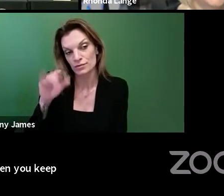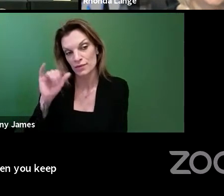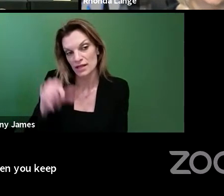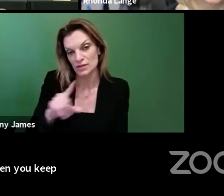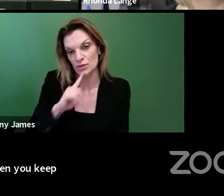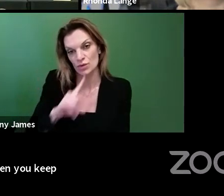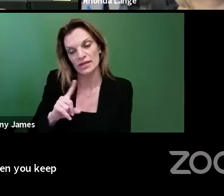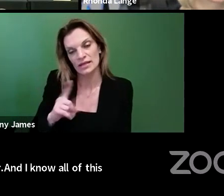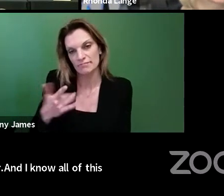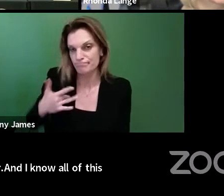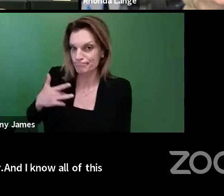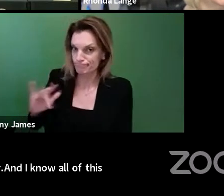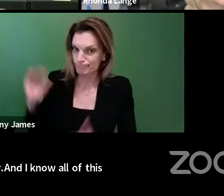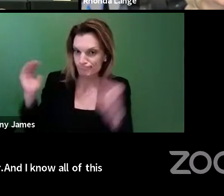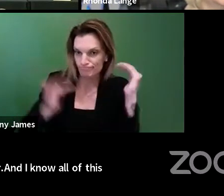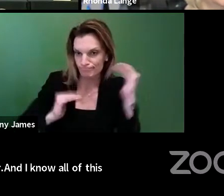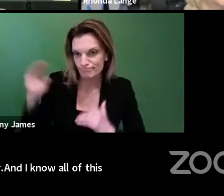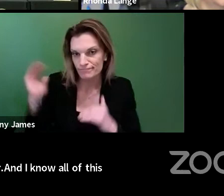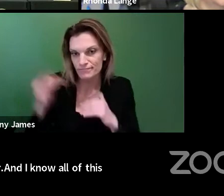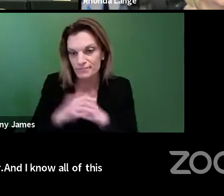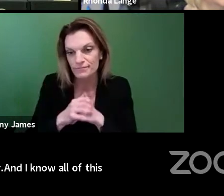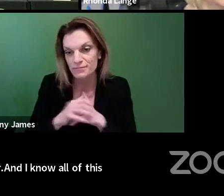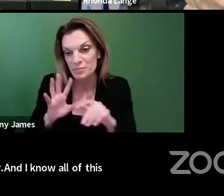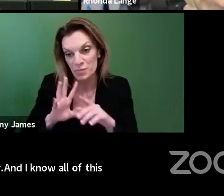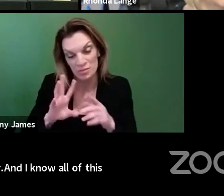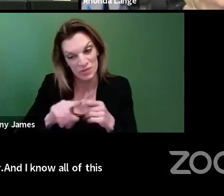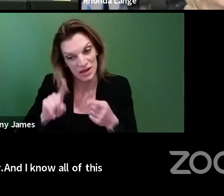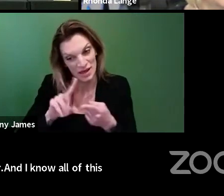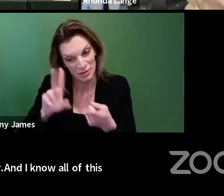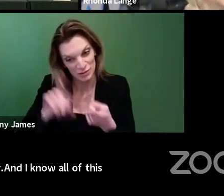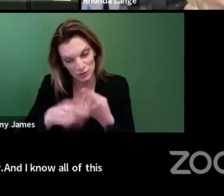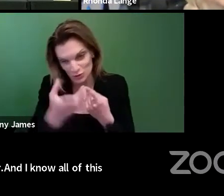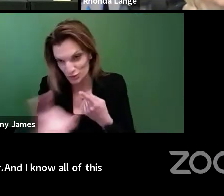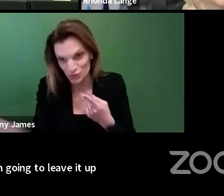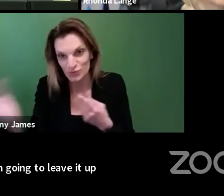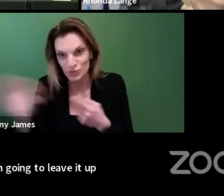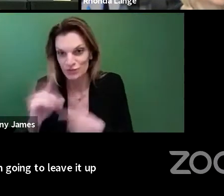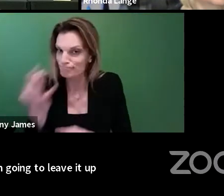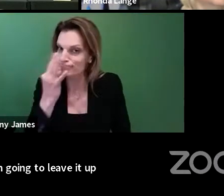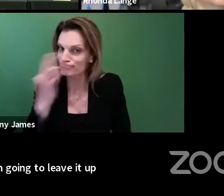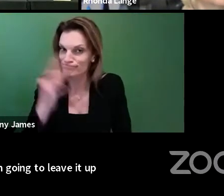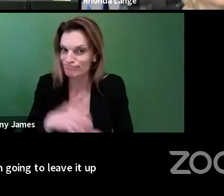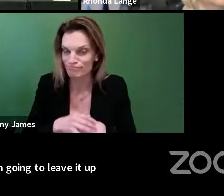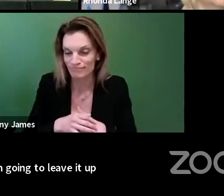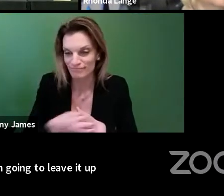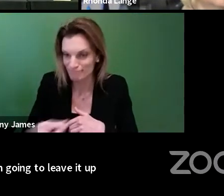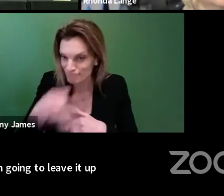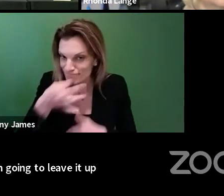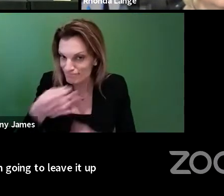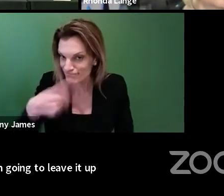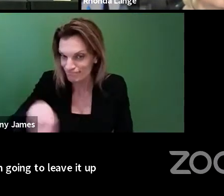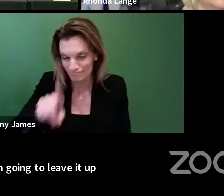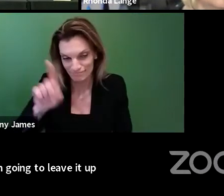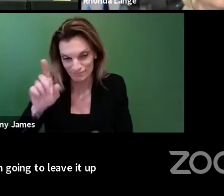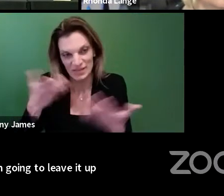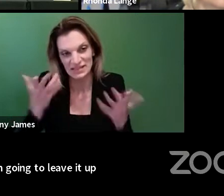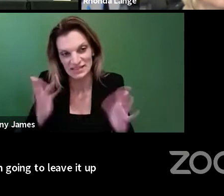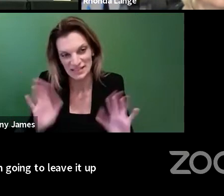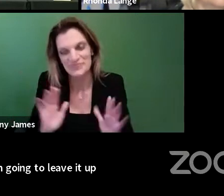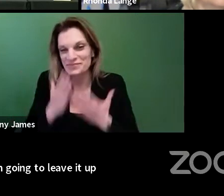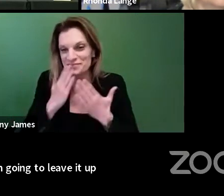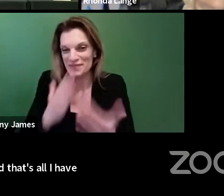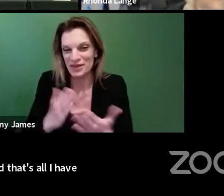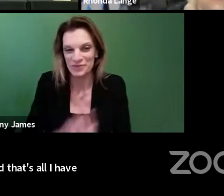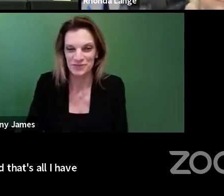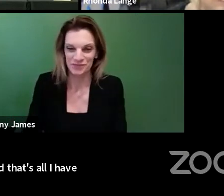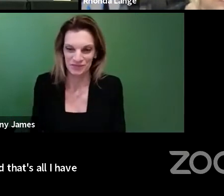delicate balance, but I'm going to leave it up to you folks, the experts, and that's all I have to say about that. Thank you